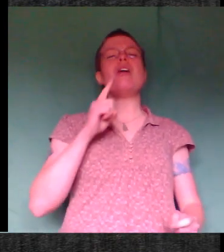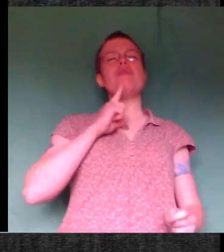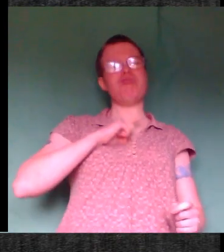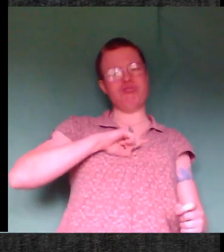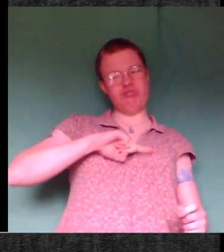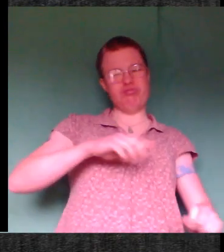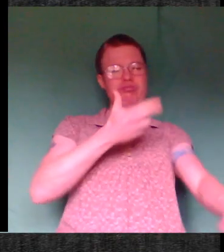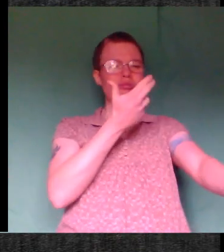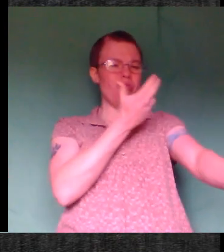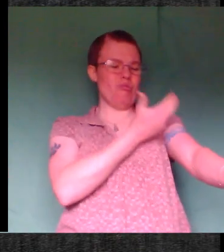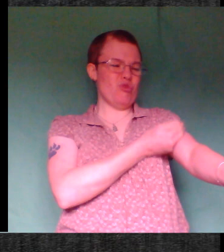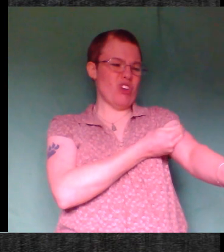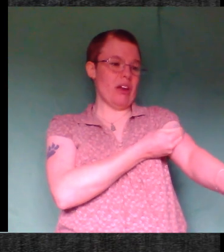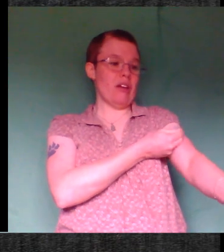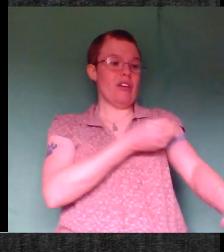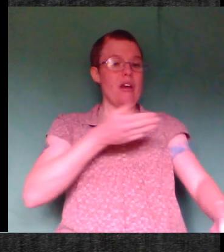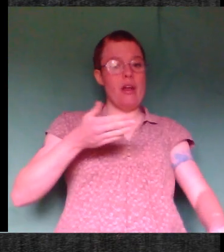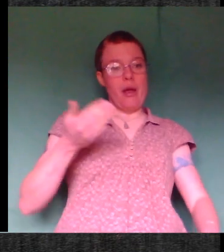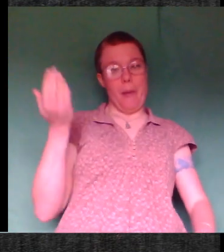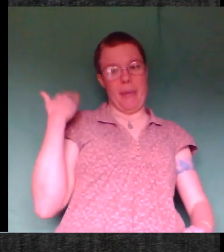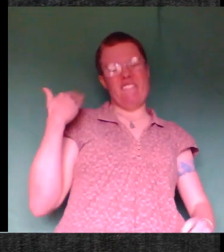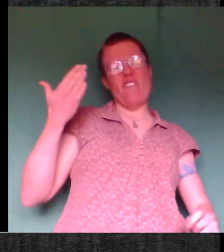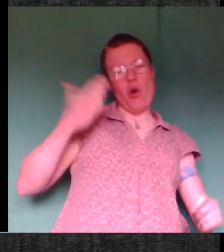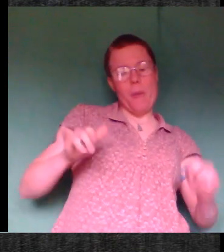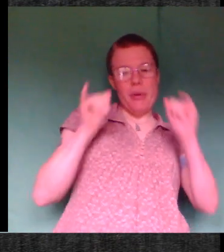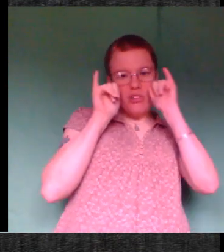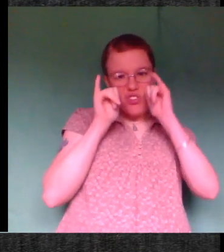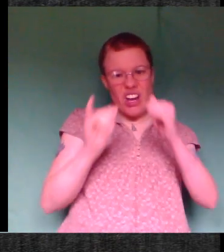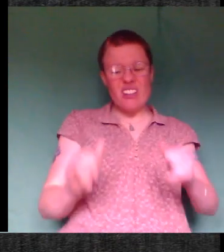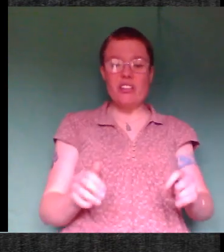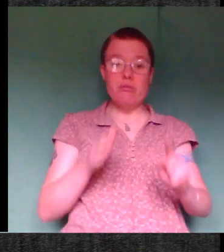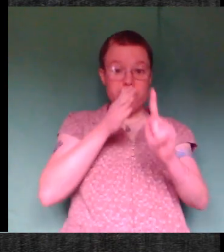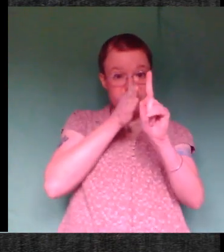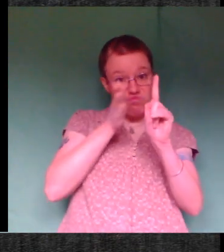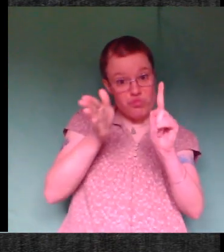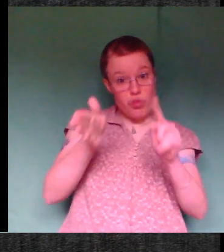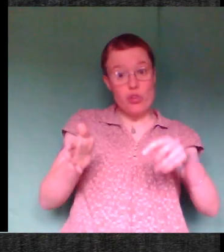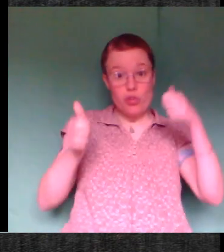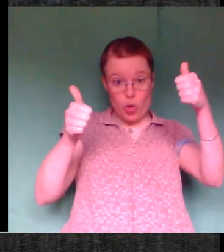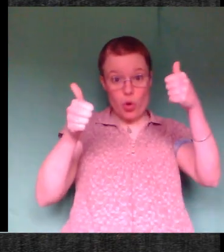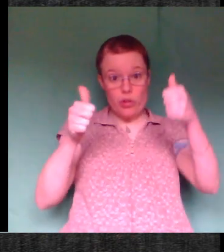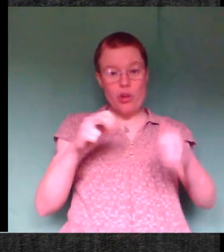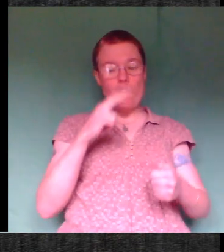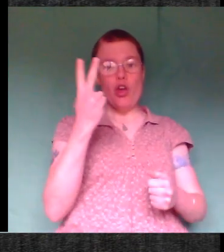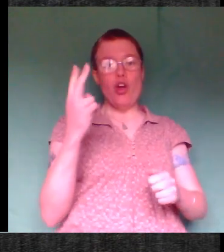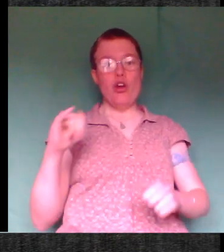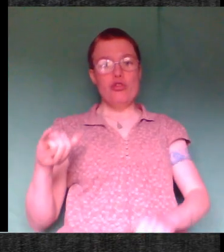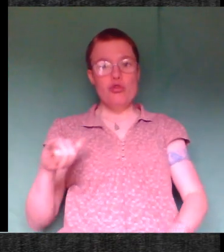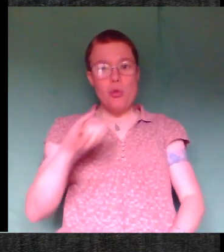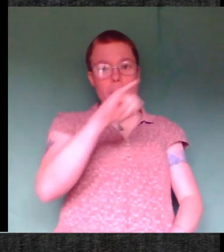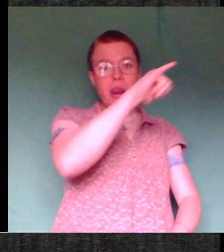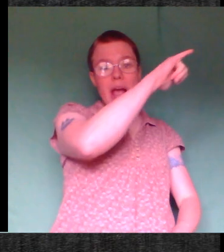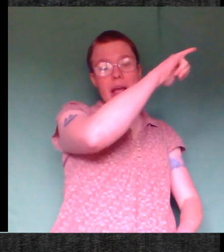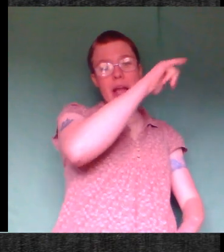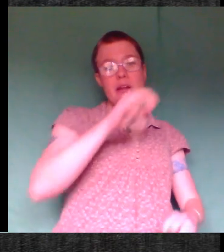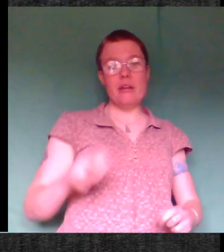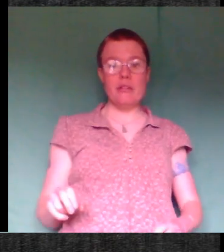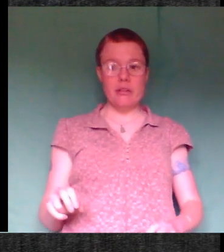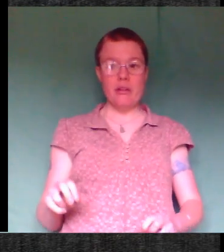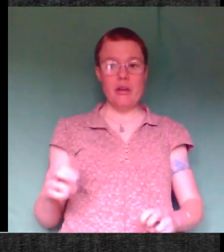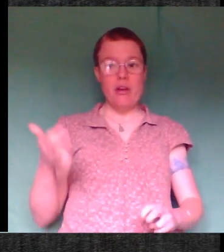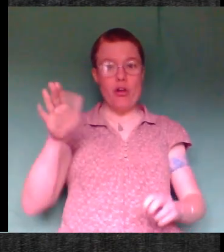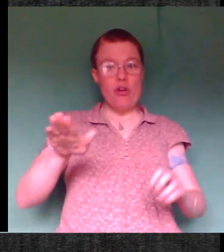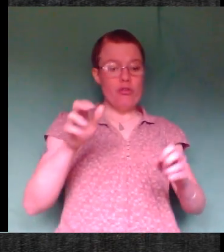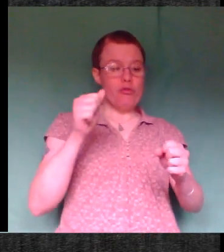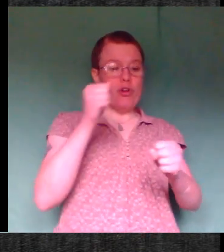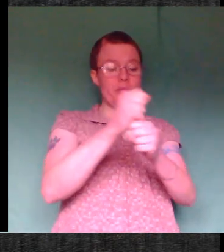the way, how's the diversionary operation going? 2 F-16s just took off from Galena and are headed your way. The terrorist radar should have